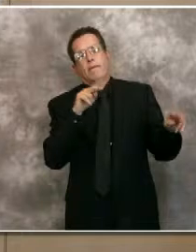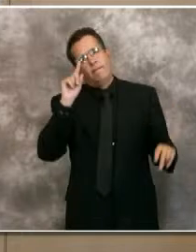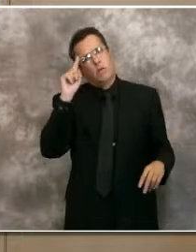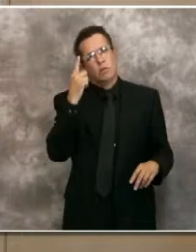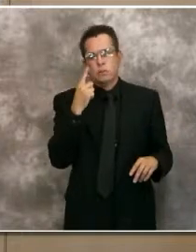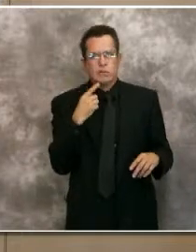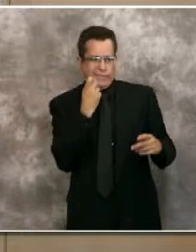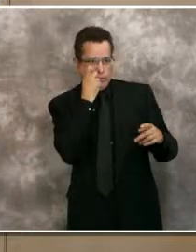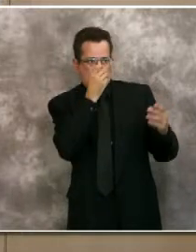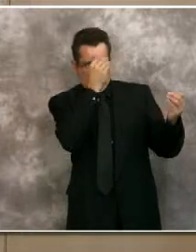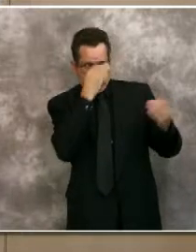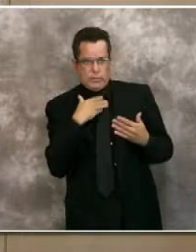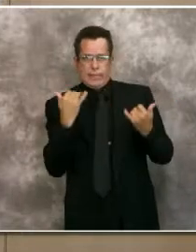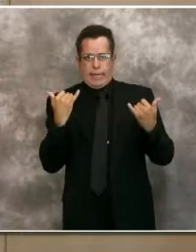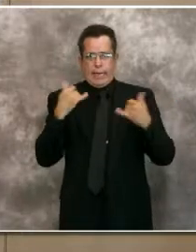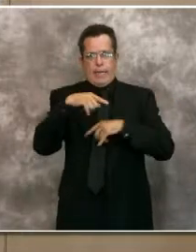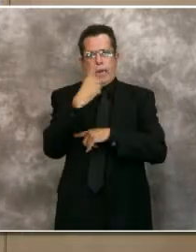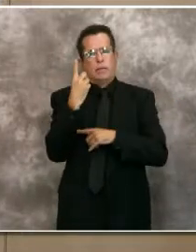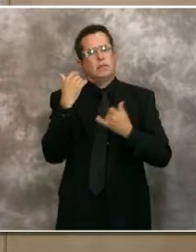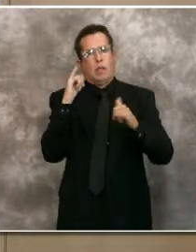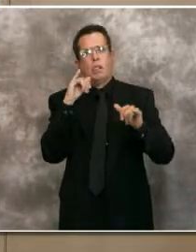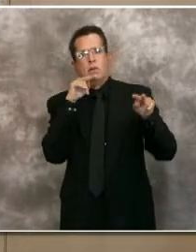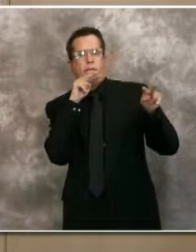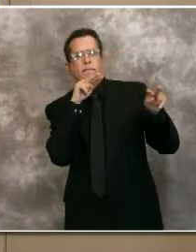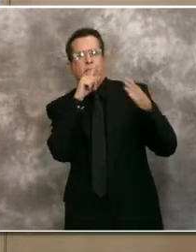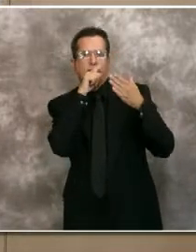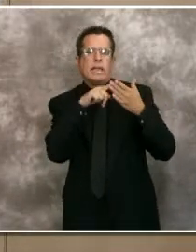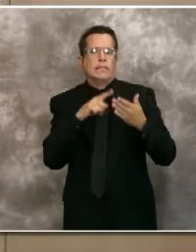just reported today.